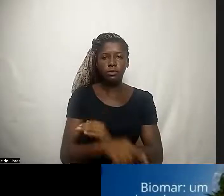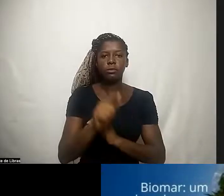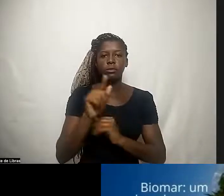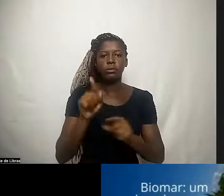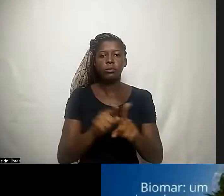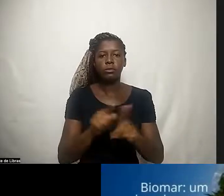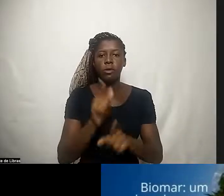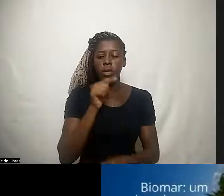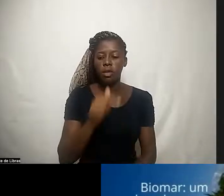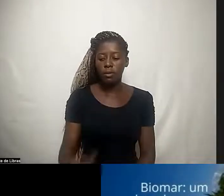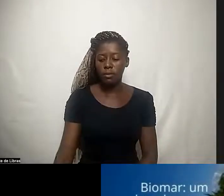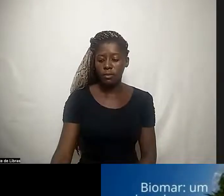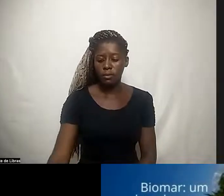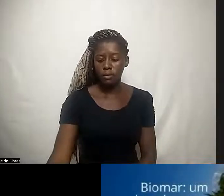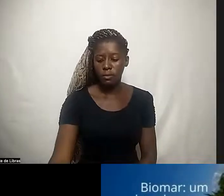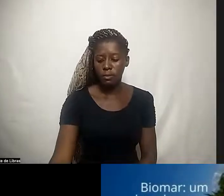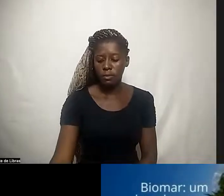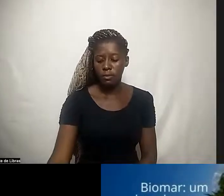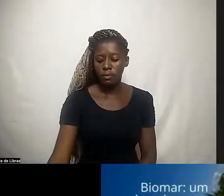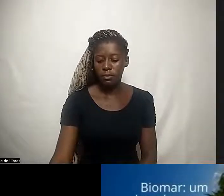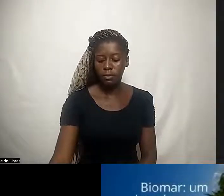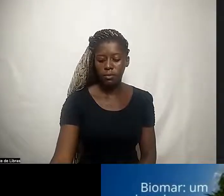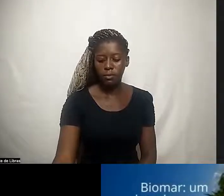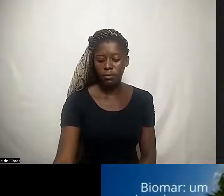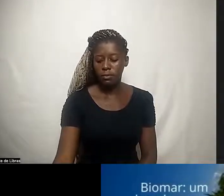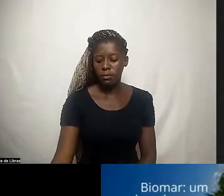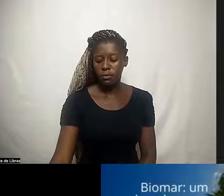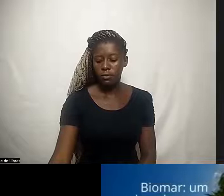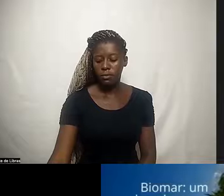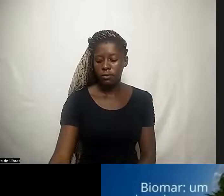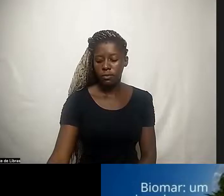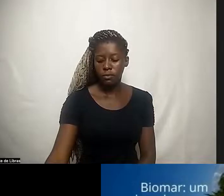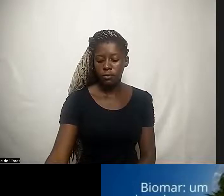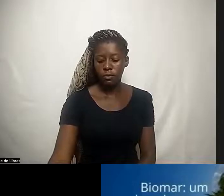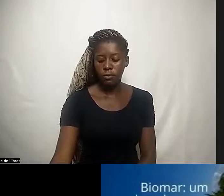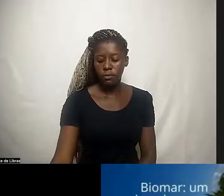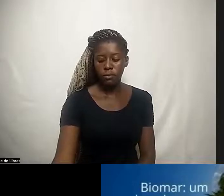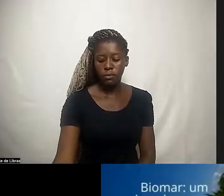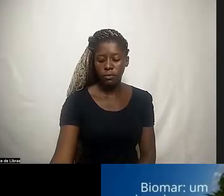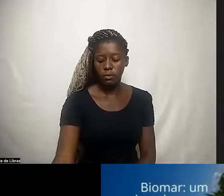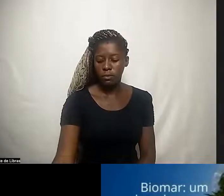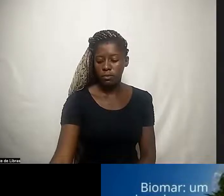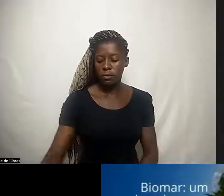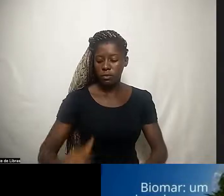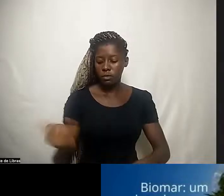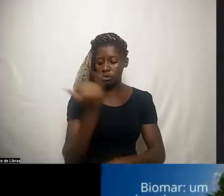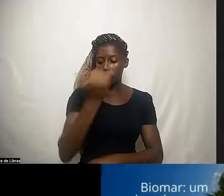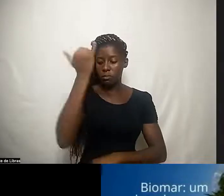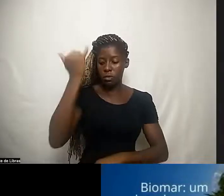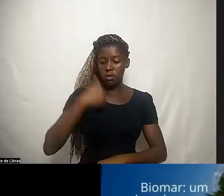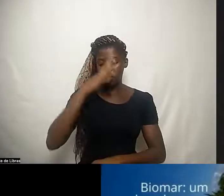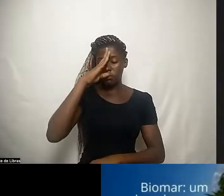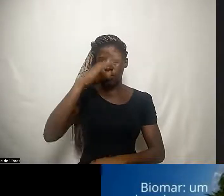and gas in deep waters. It has many records today and the second